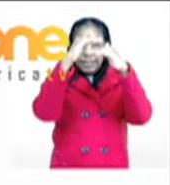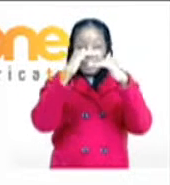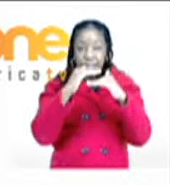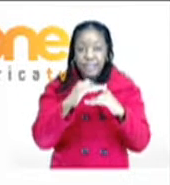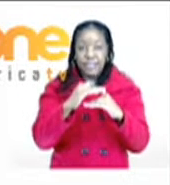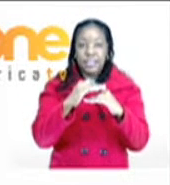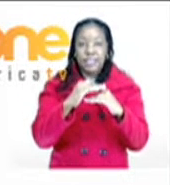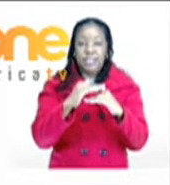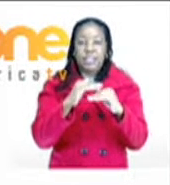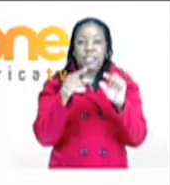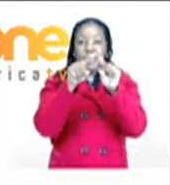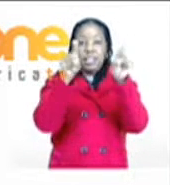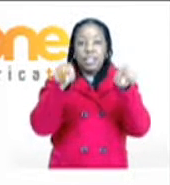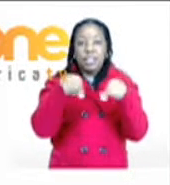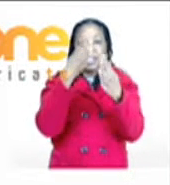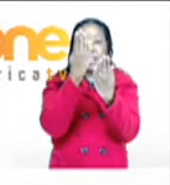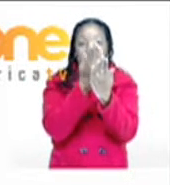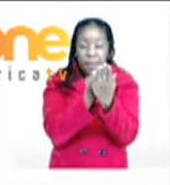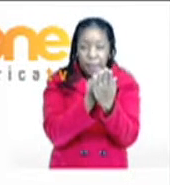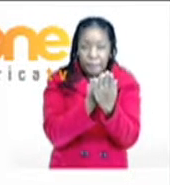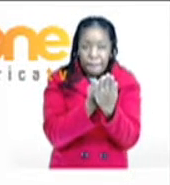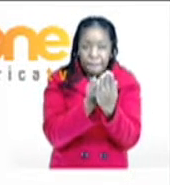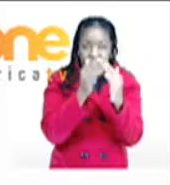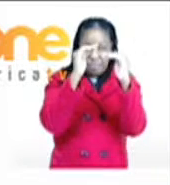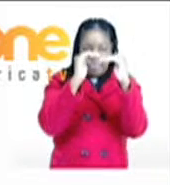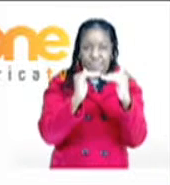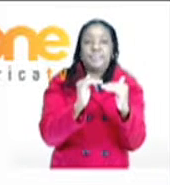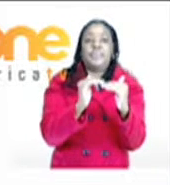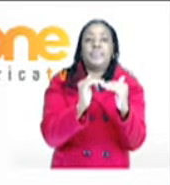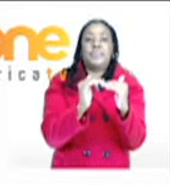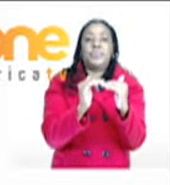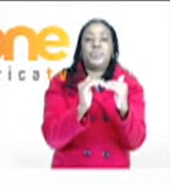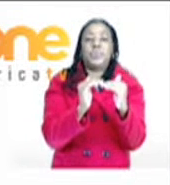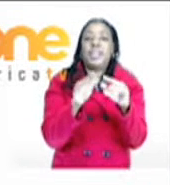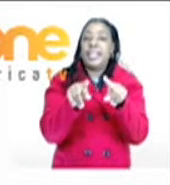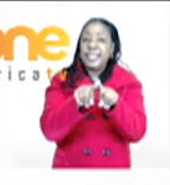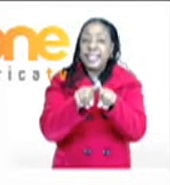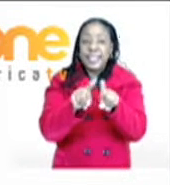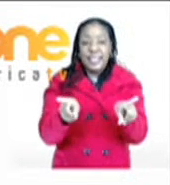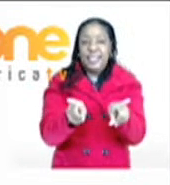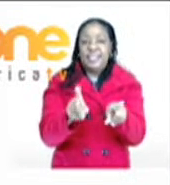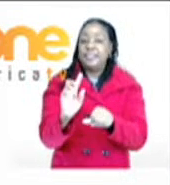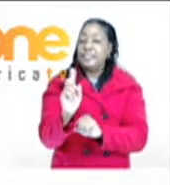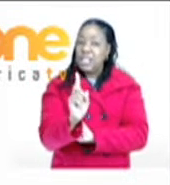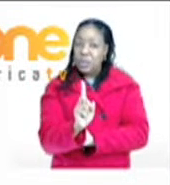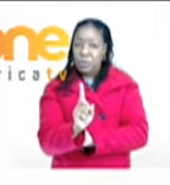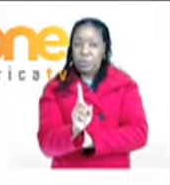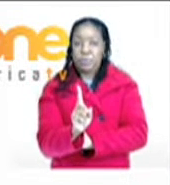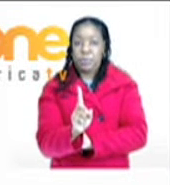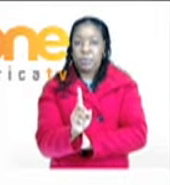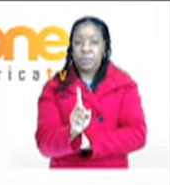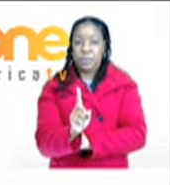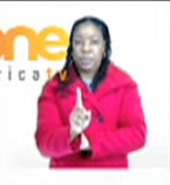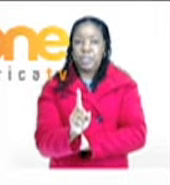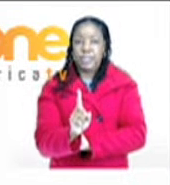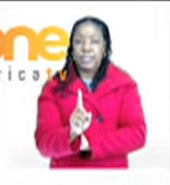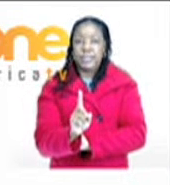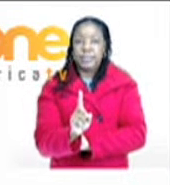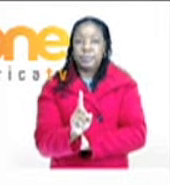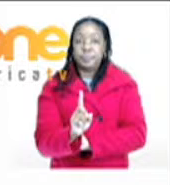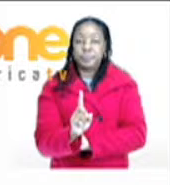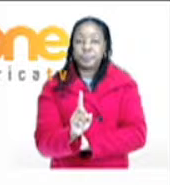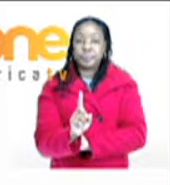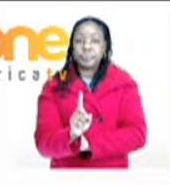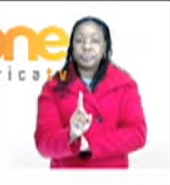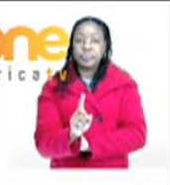the picture at the bottom. We need to compare the first picture on top and